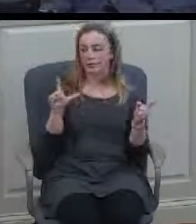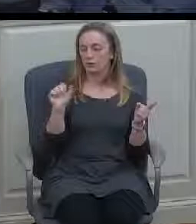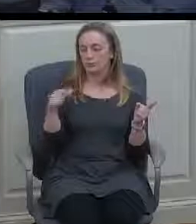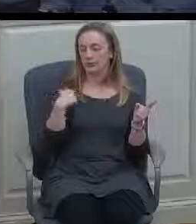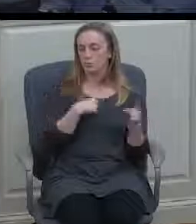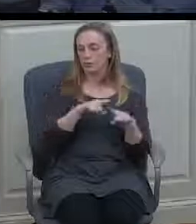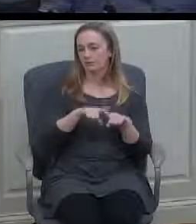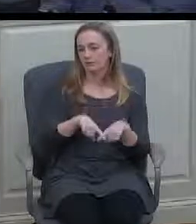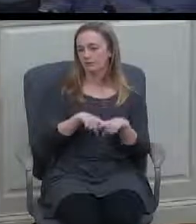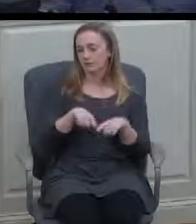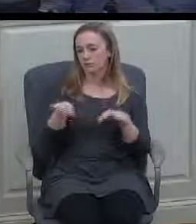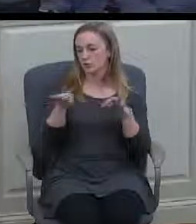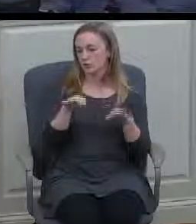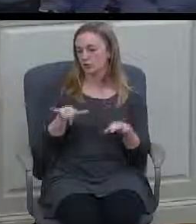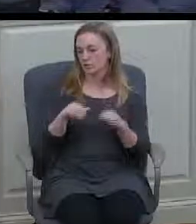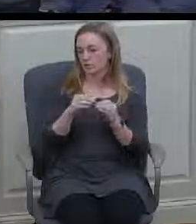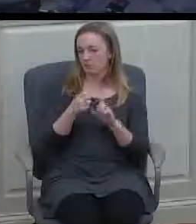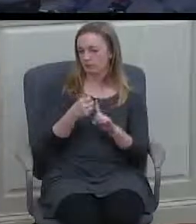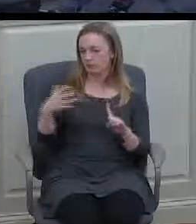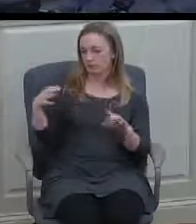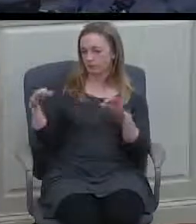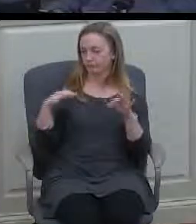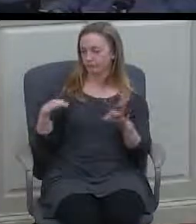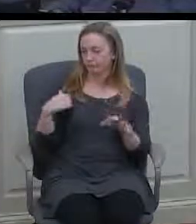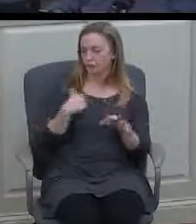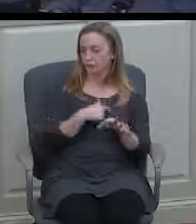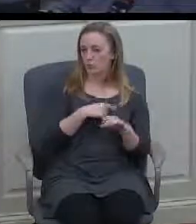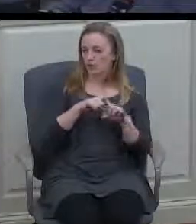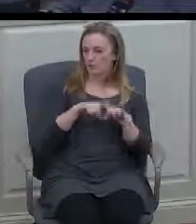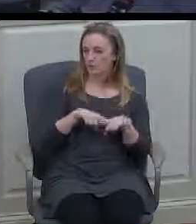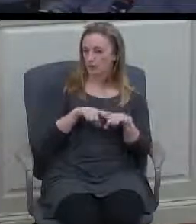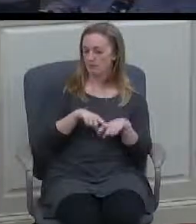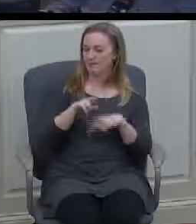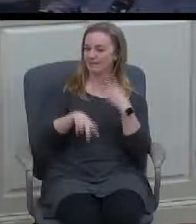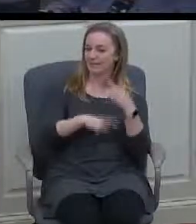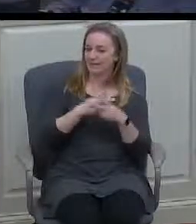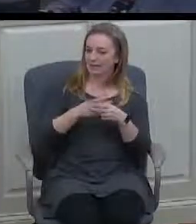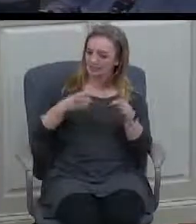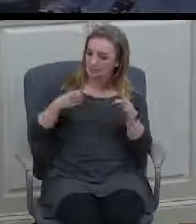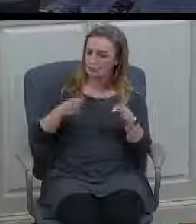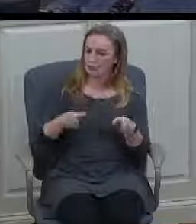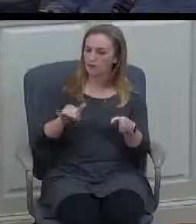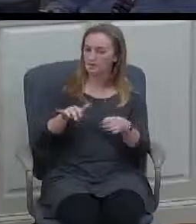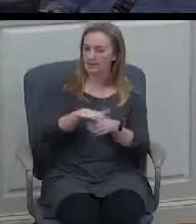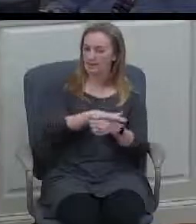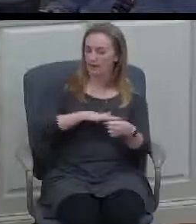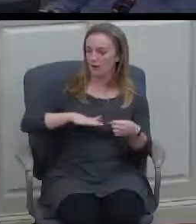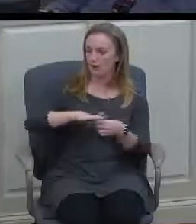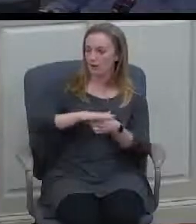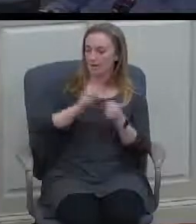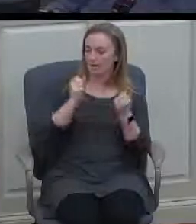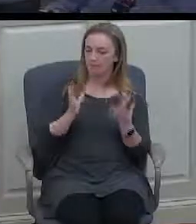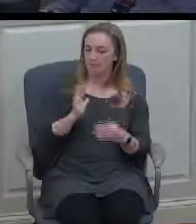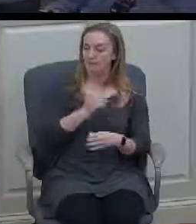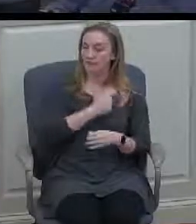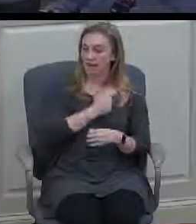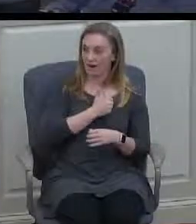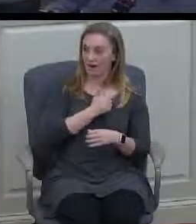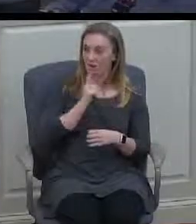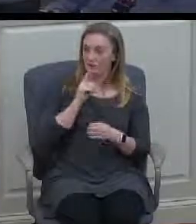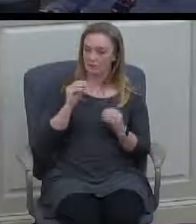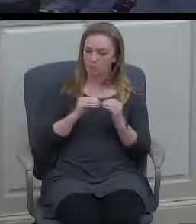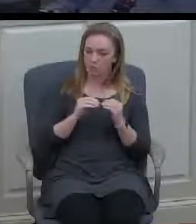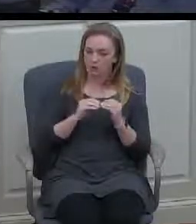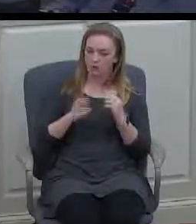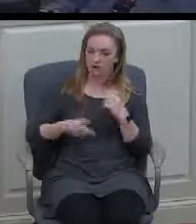to describe that a little bit more fully, we've relied on the nature of the streets that are in the area. And a lot of ours are higher